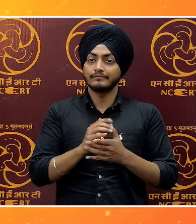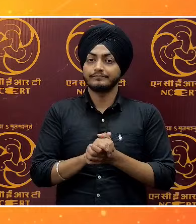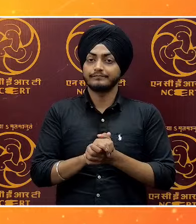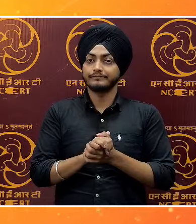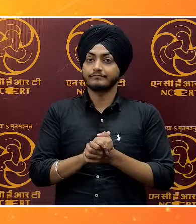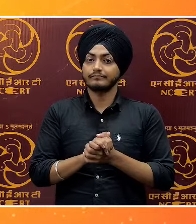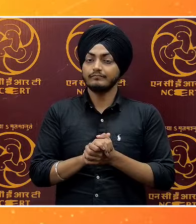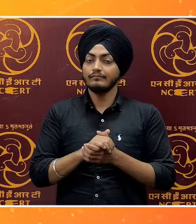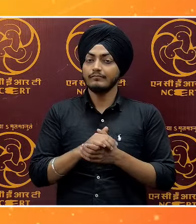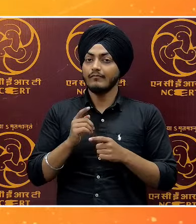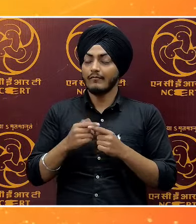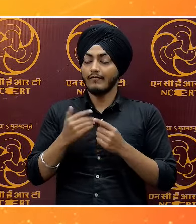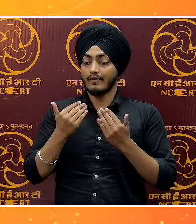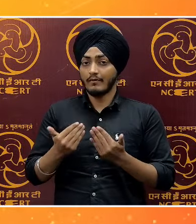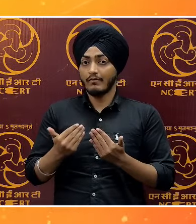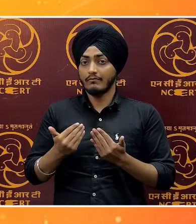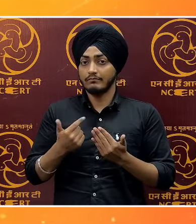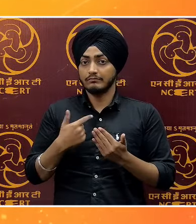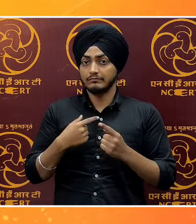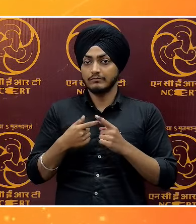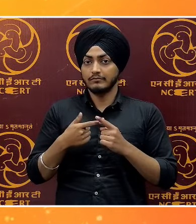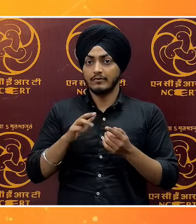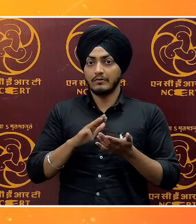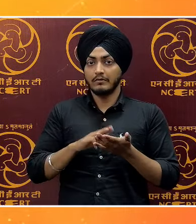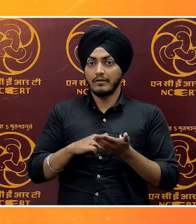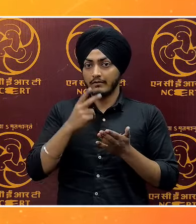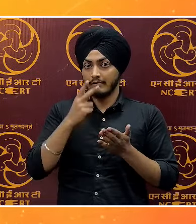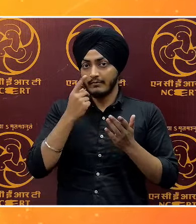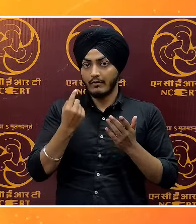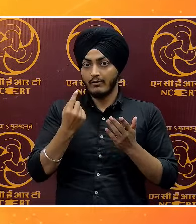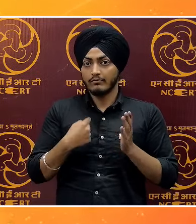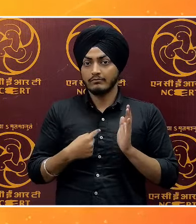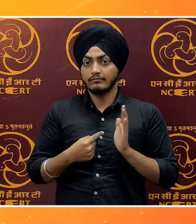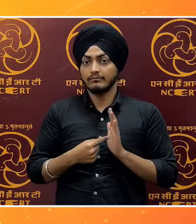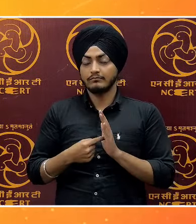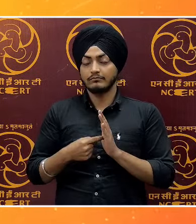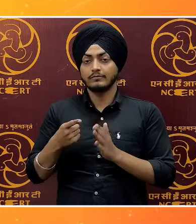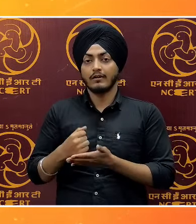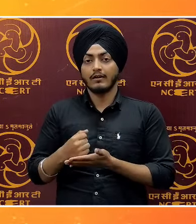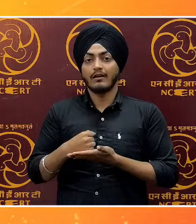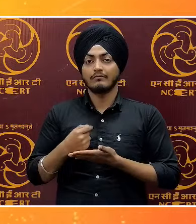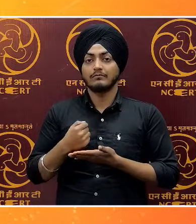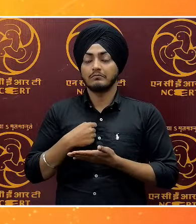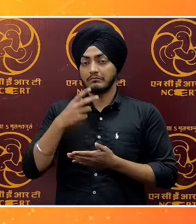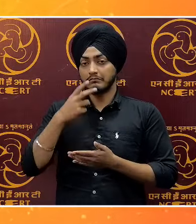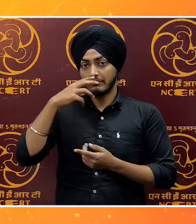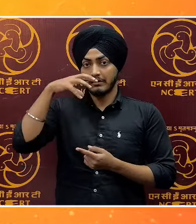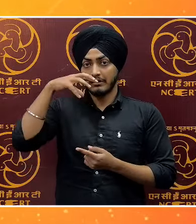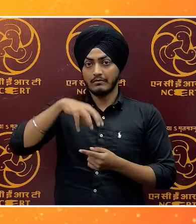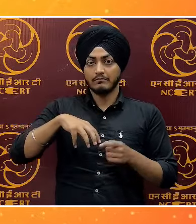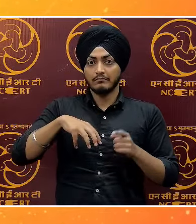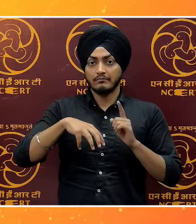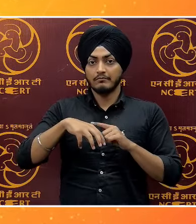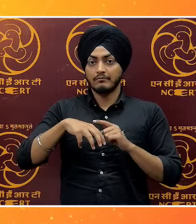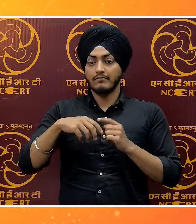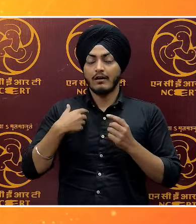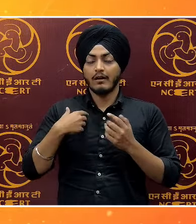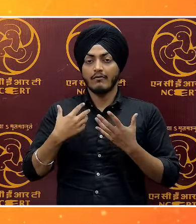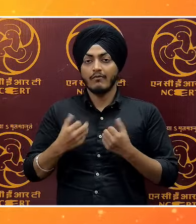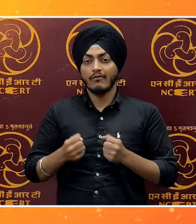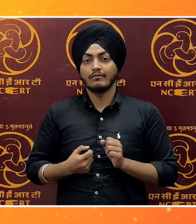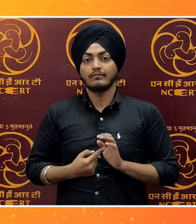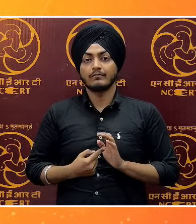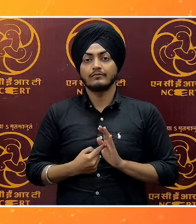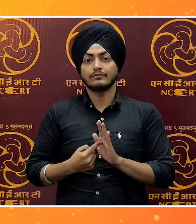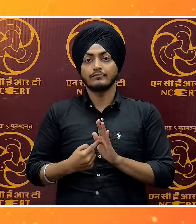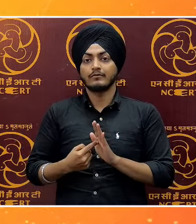For Okay. this also I am carrying a TLM with Great. us. So with the help of top camera, I am just showing